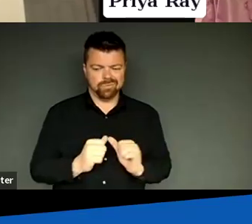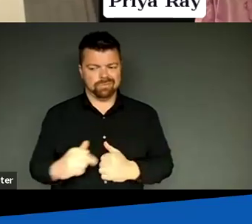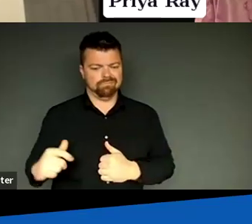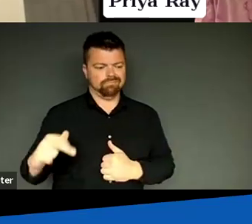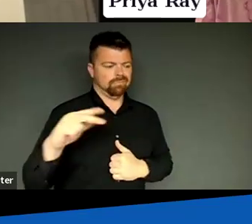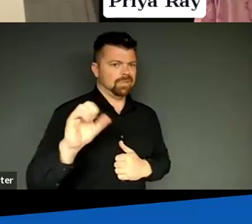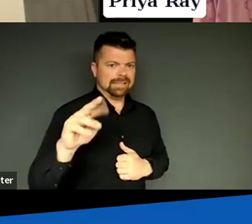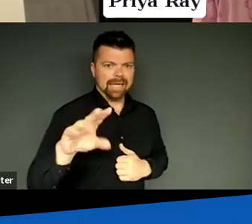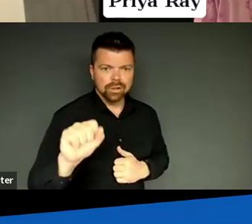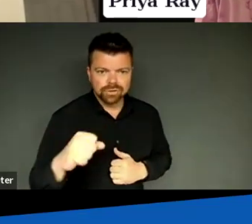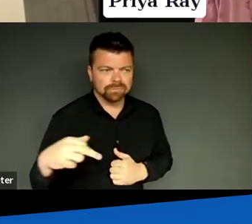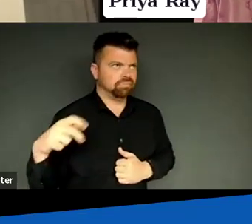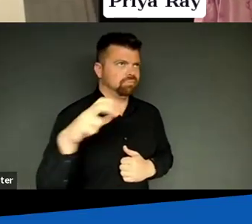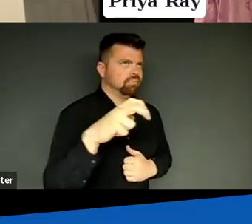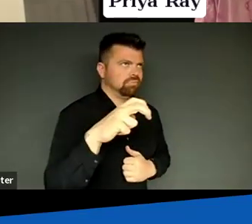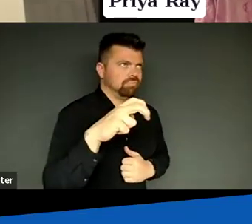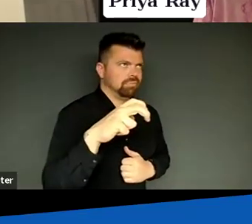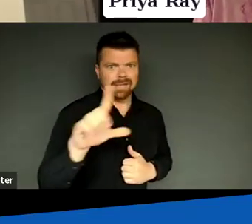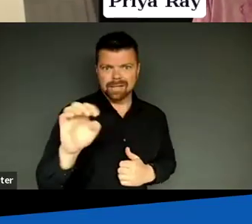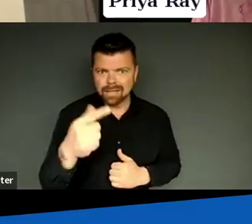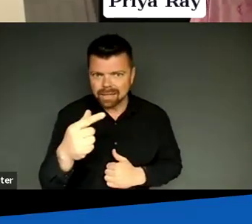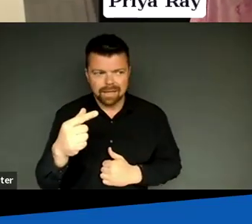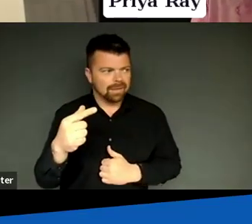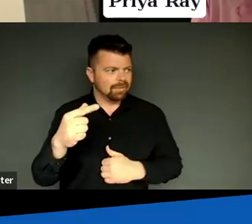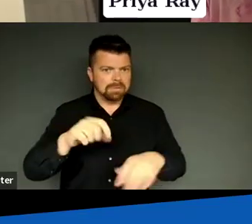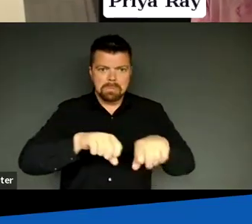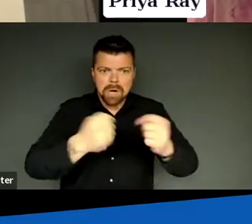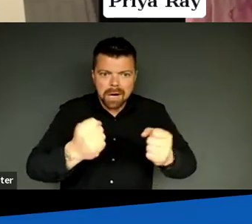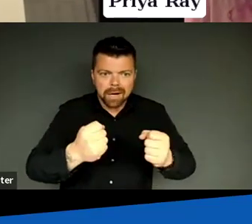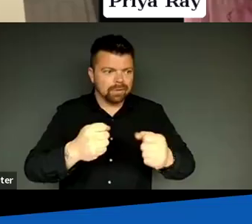stairs and then break a leg or ankle or Yeah. something.